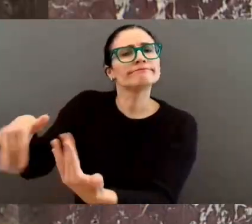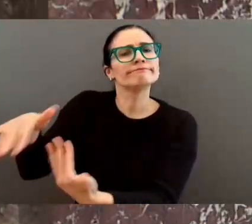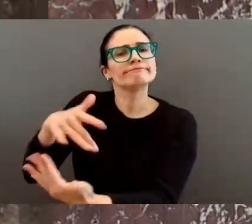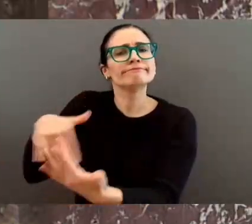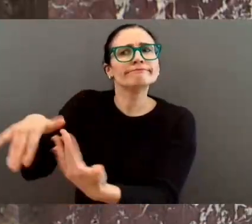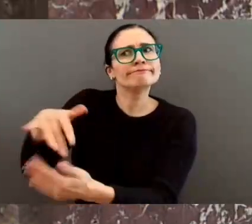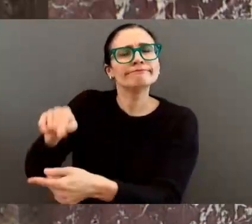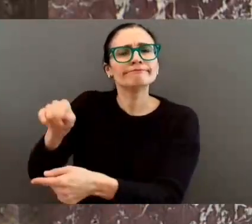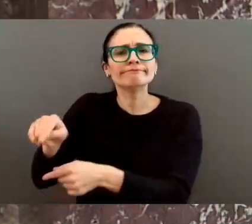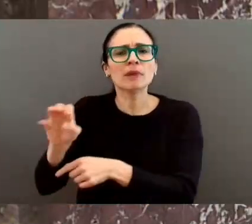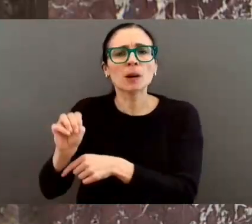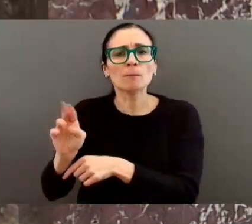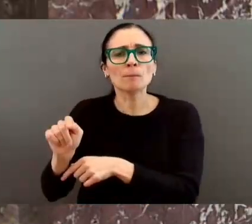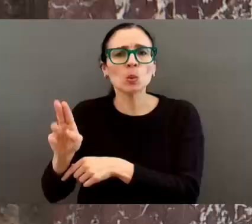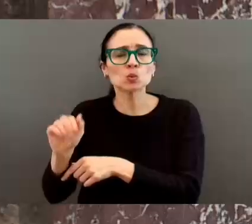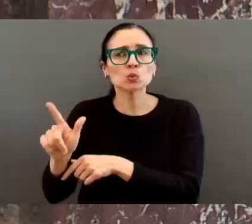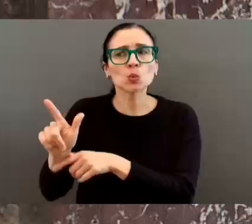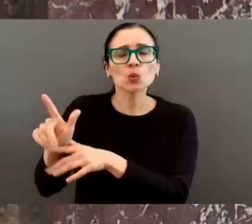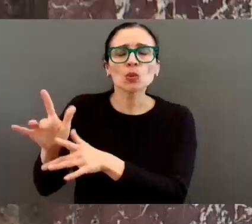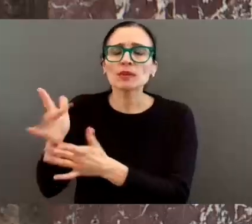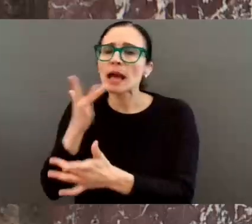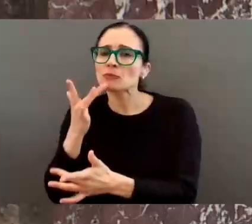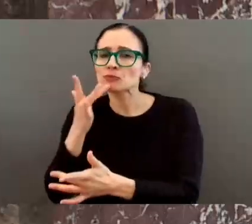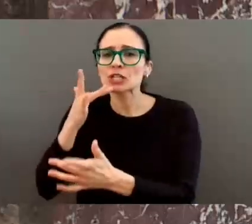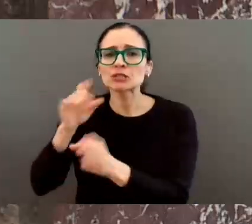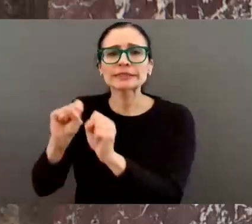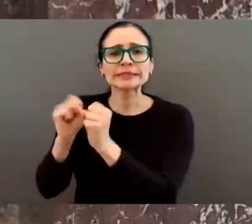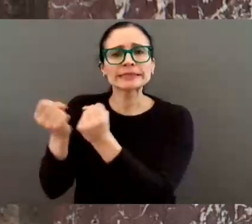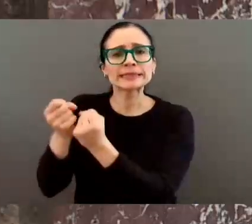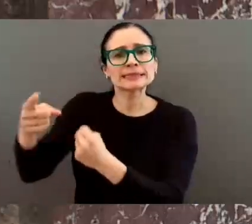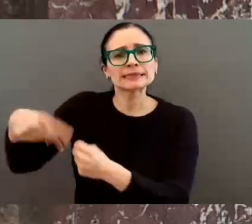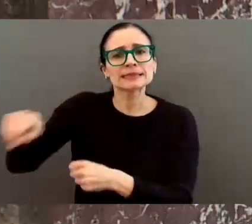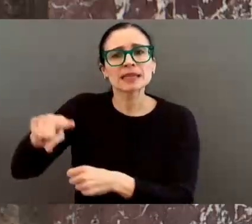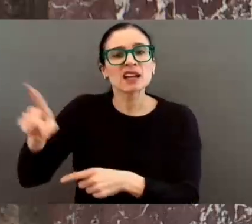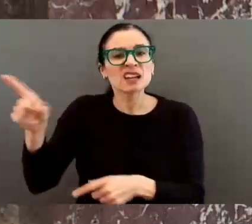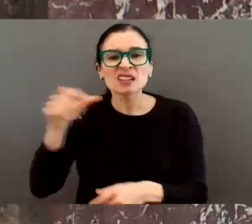they're not solving the problems.